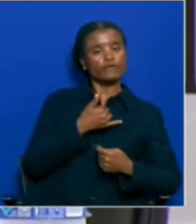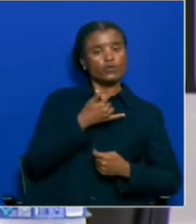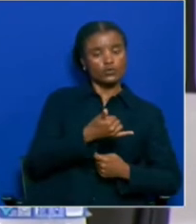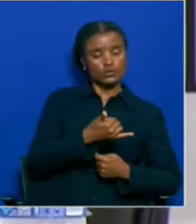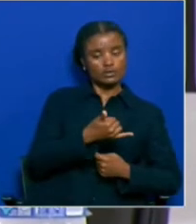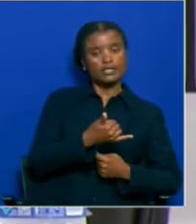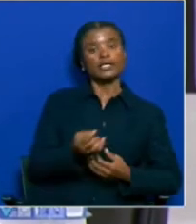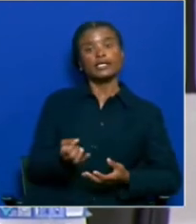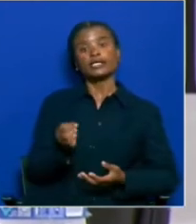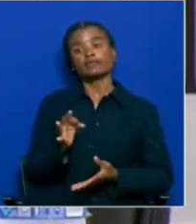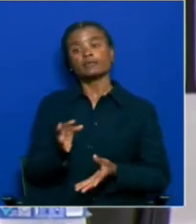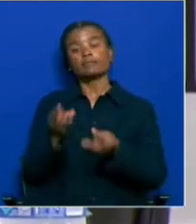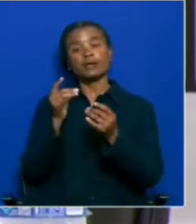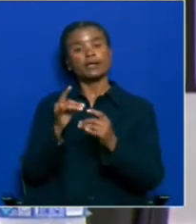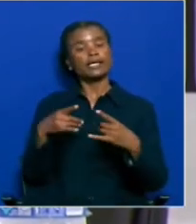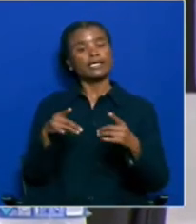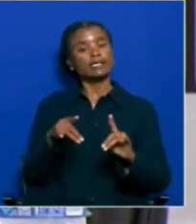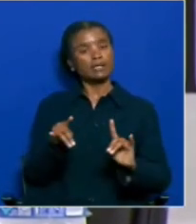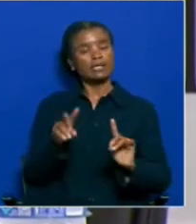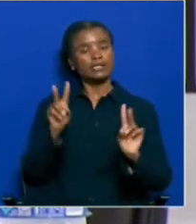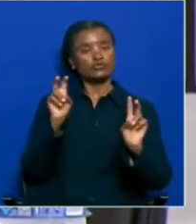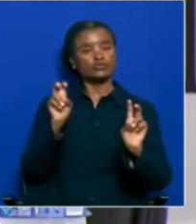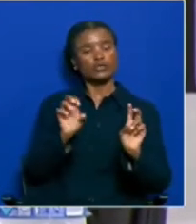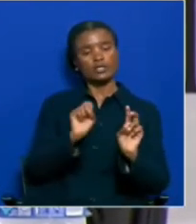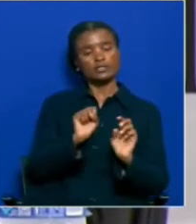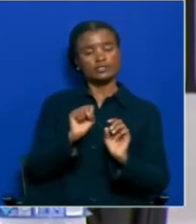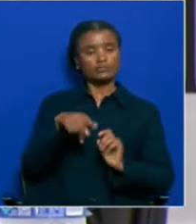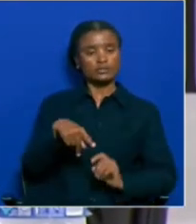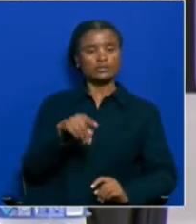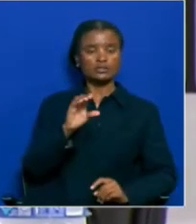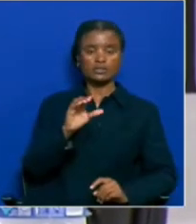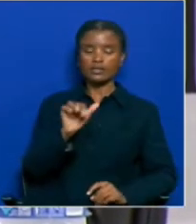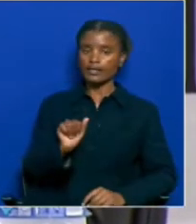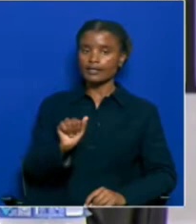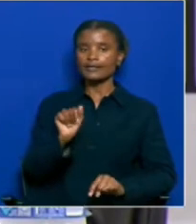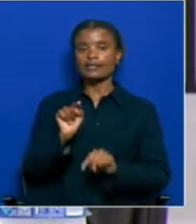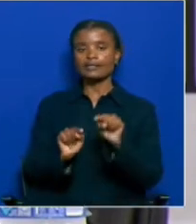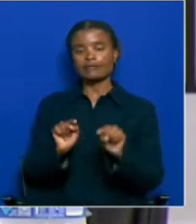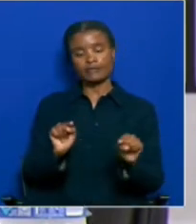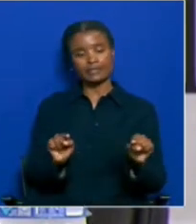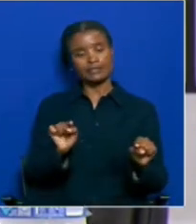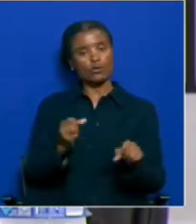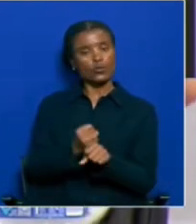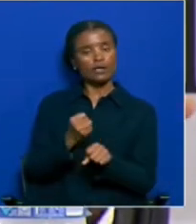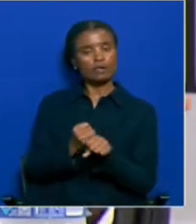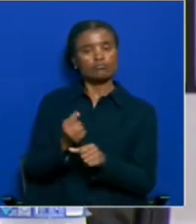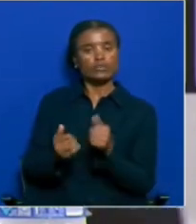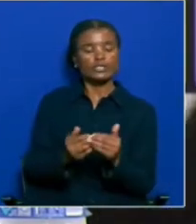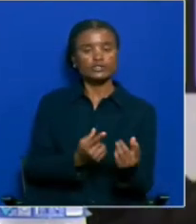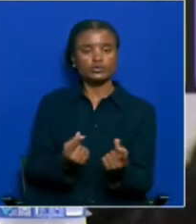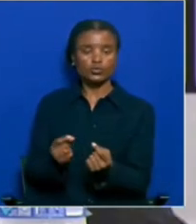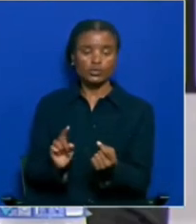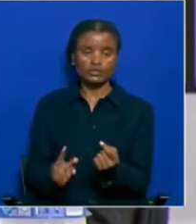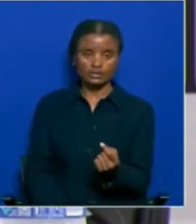it's the issue of SPCA. It differs per operation, per your, let me say per operations because